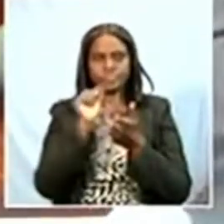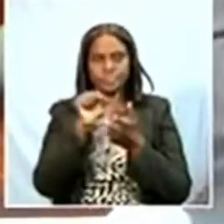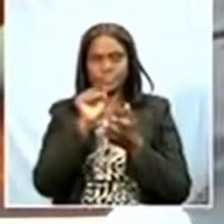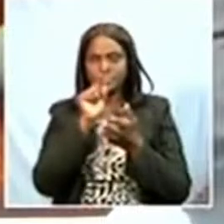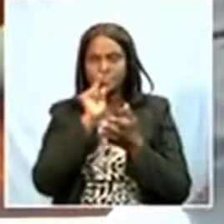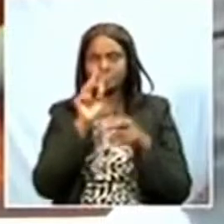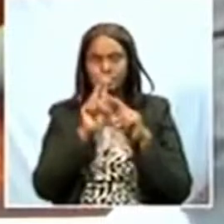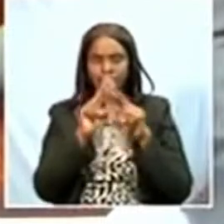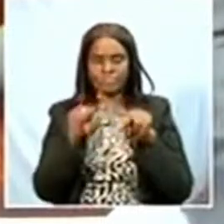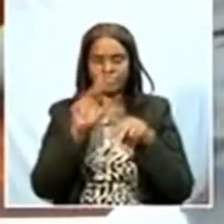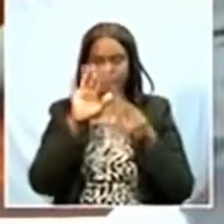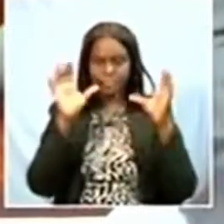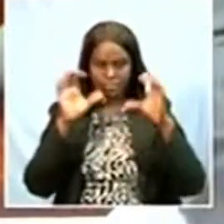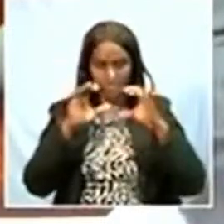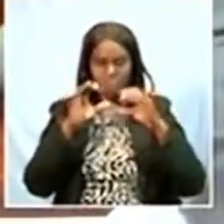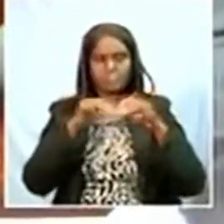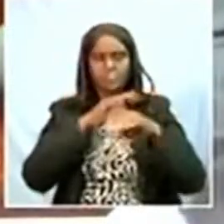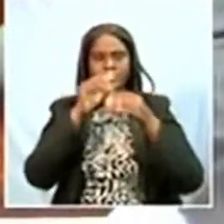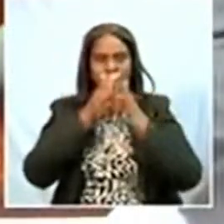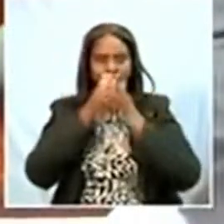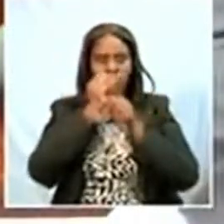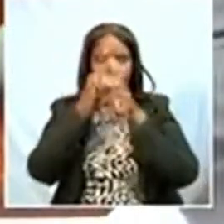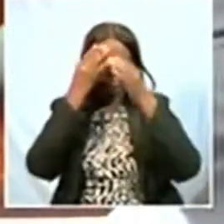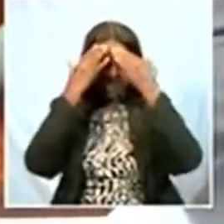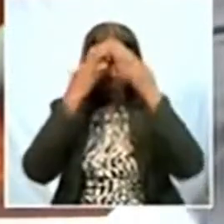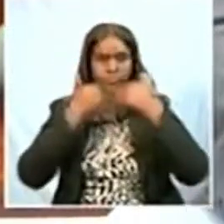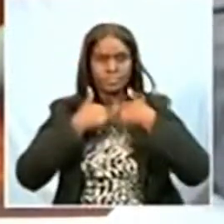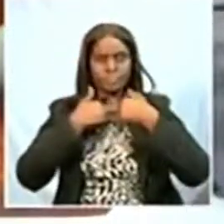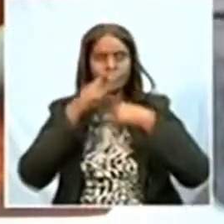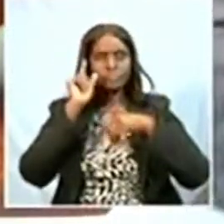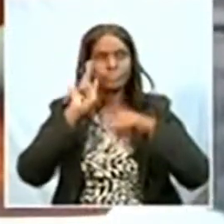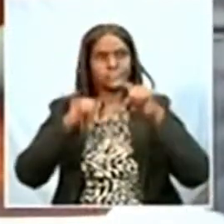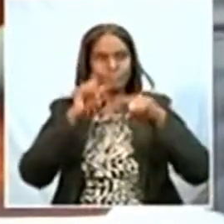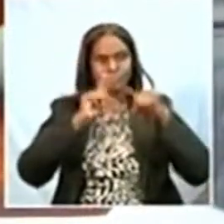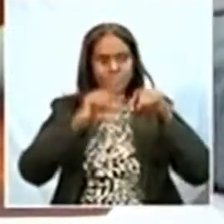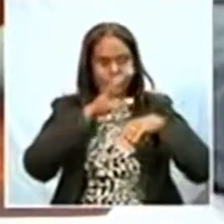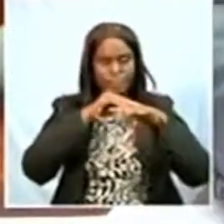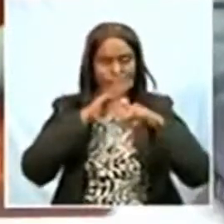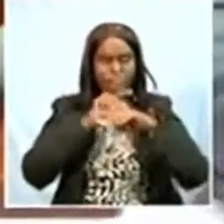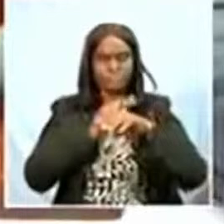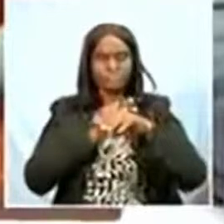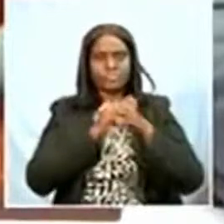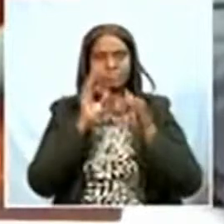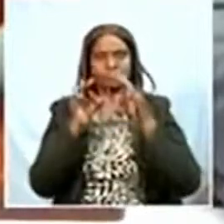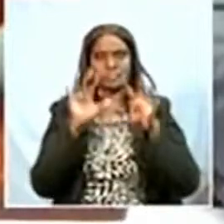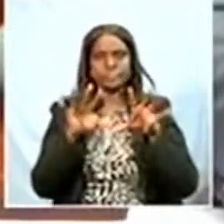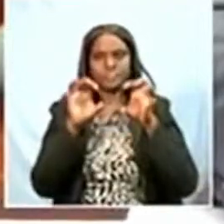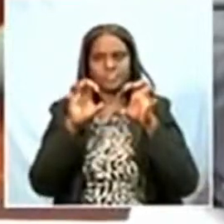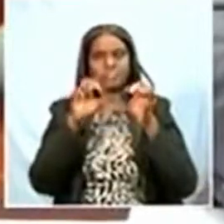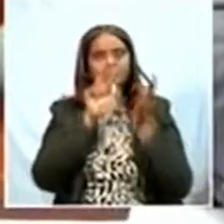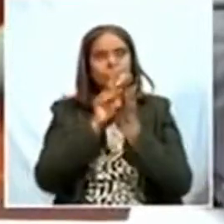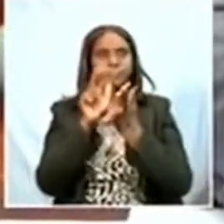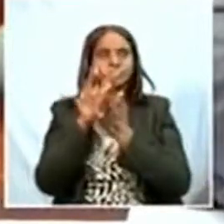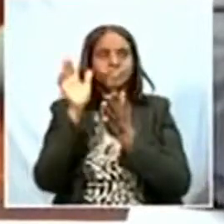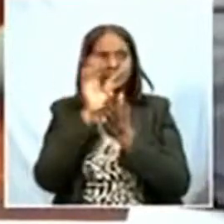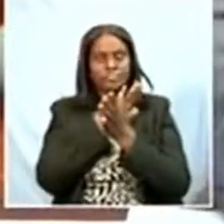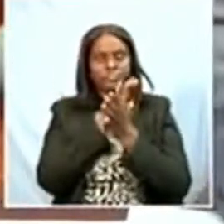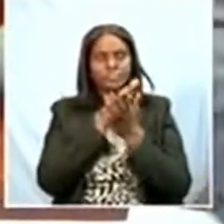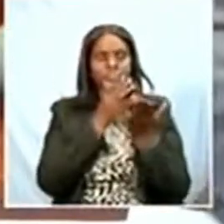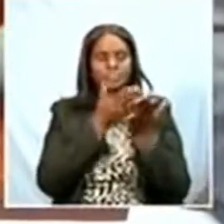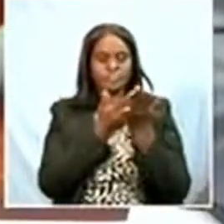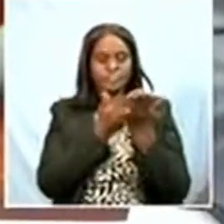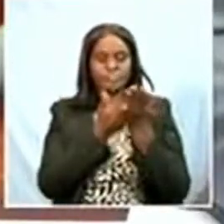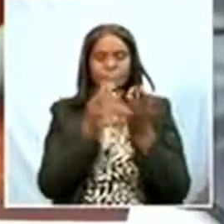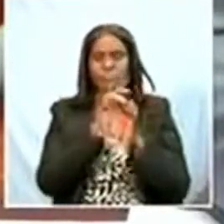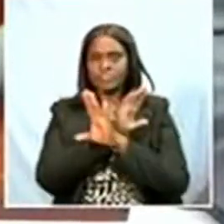chair of your committee, I think, is already aware. You are not going to coerce if you are not aware of the fact that Cabinet already approved the